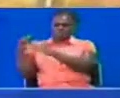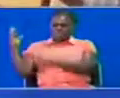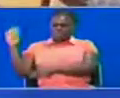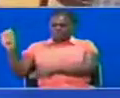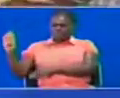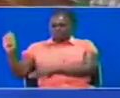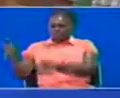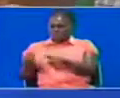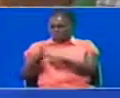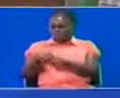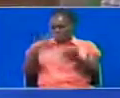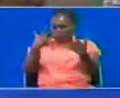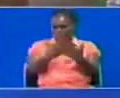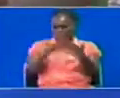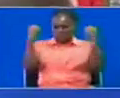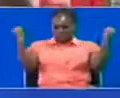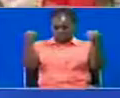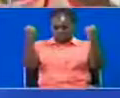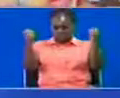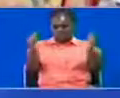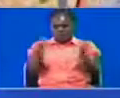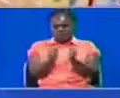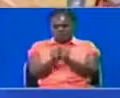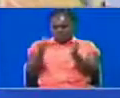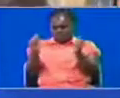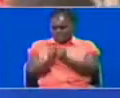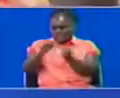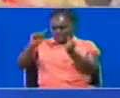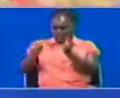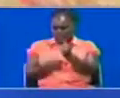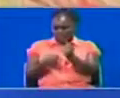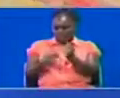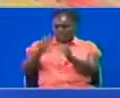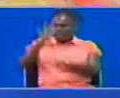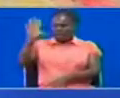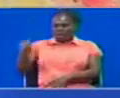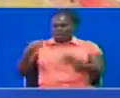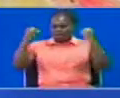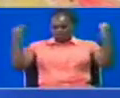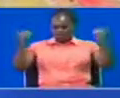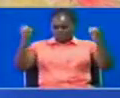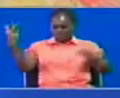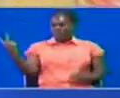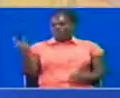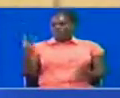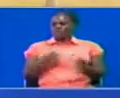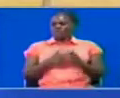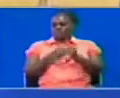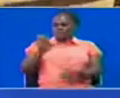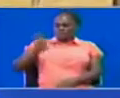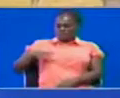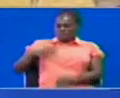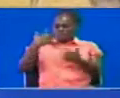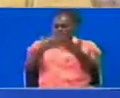dominant force at the Prisons Cross Country Championships, together with 10,000 meters African champion Alice Aprot, will lead the women's